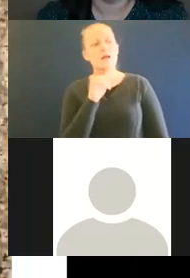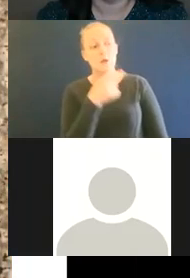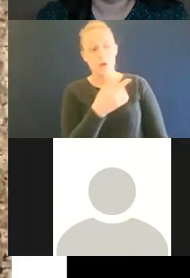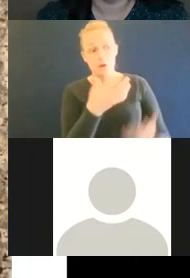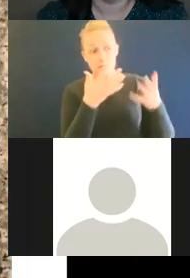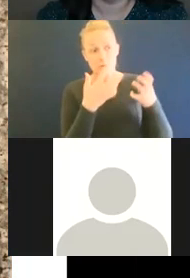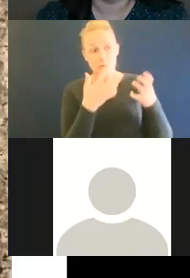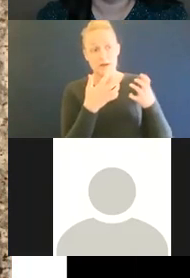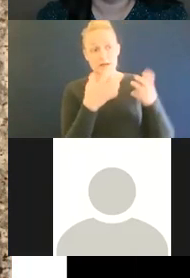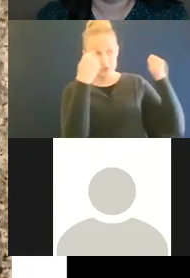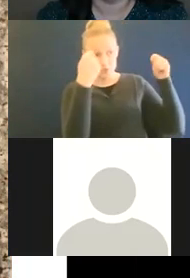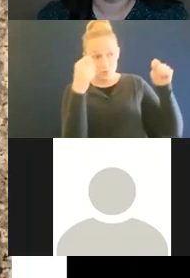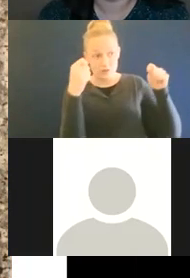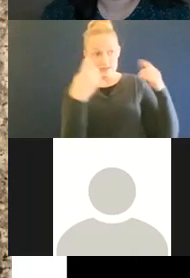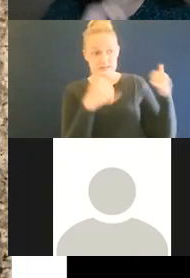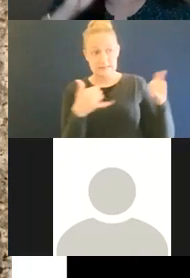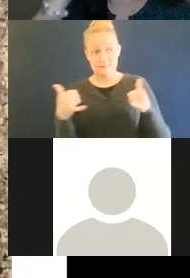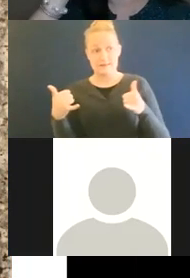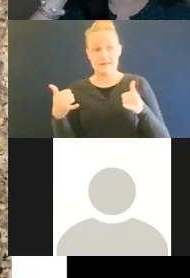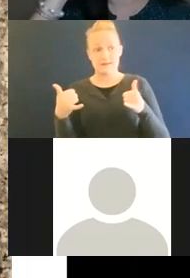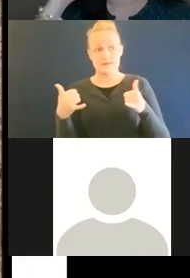some toys to play with.